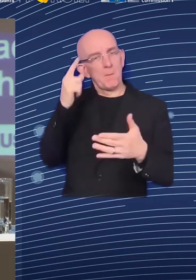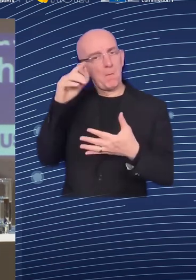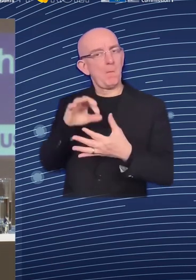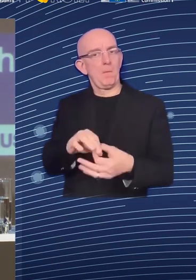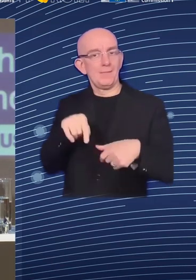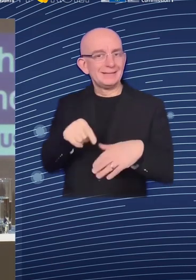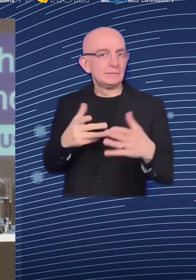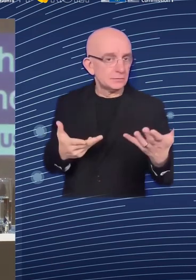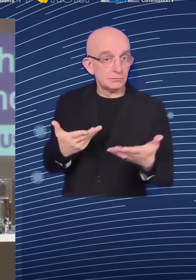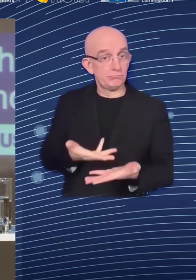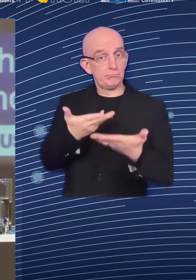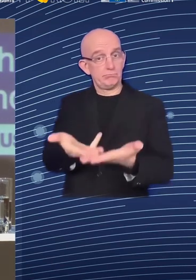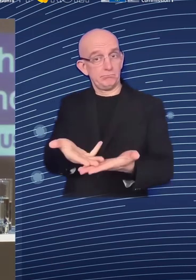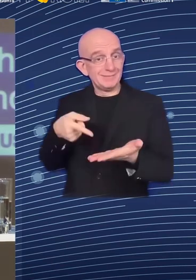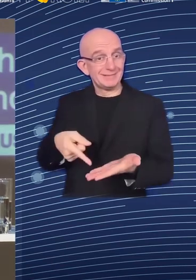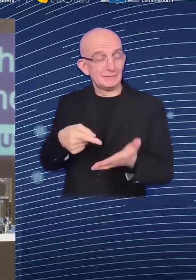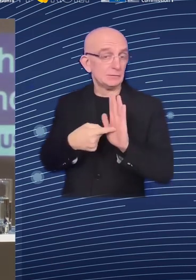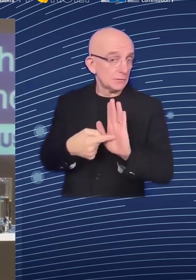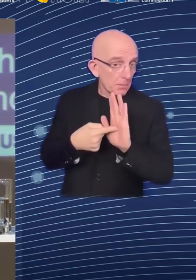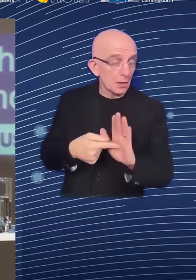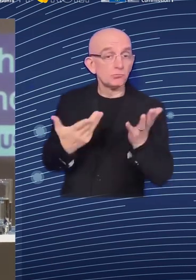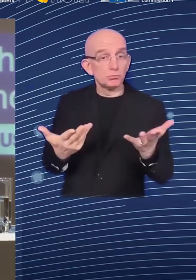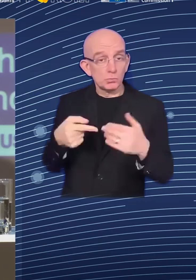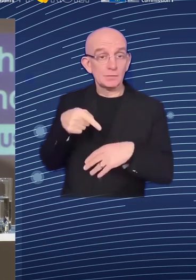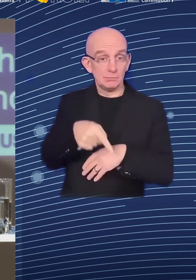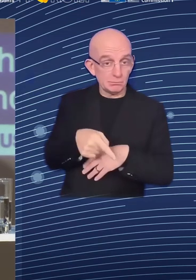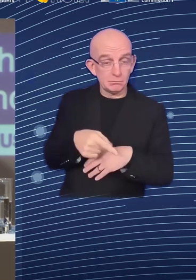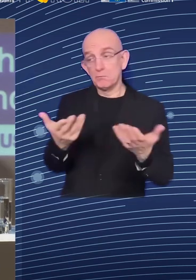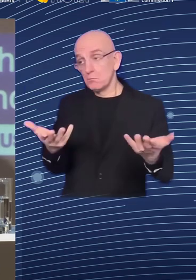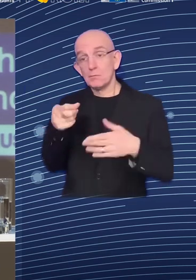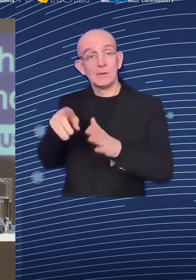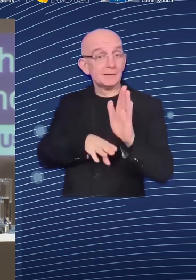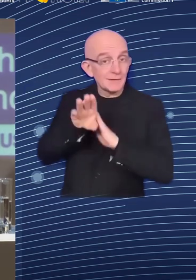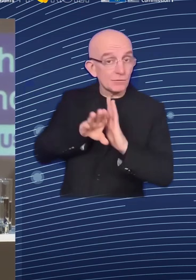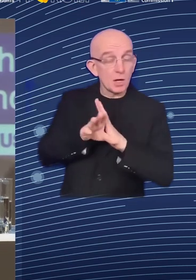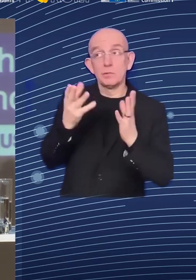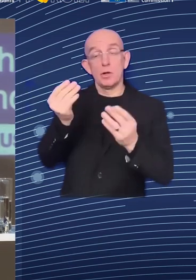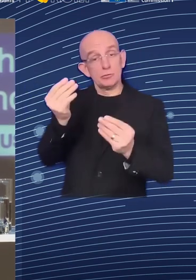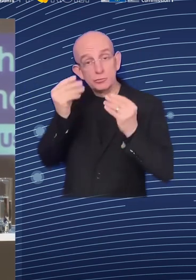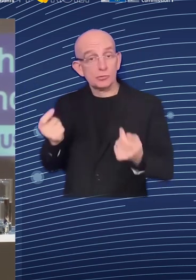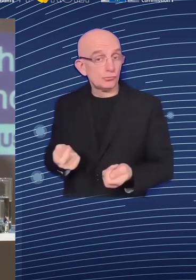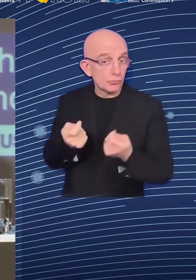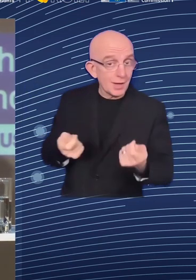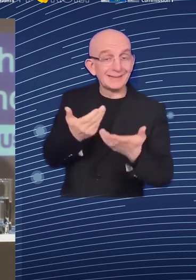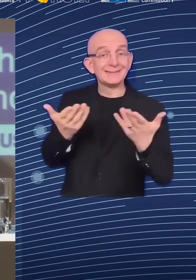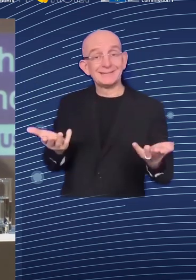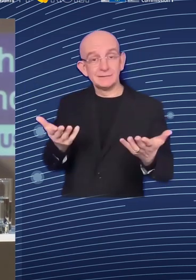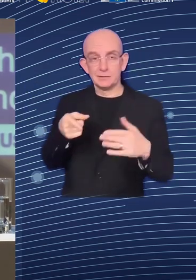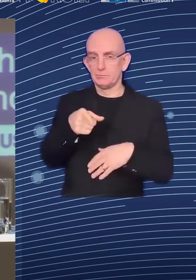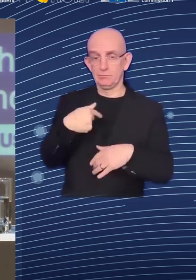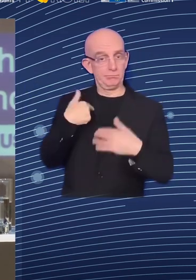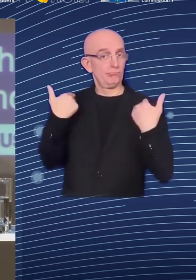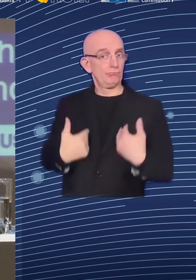development of training as a worker in a specific field. For instance, you are